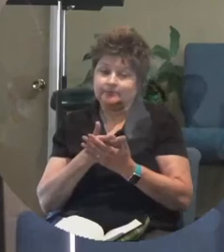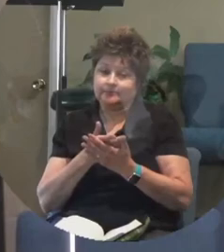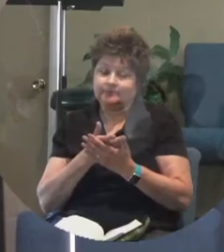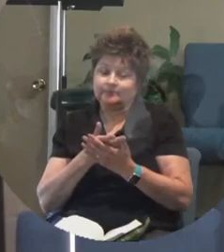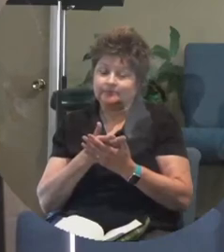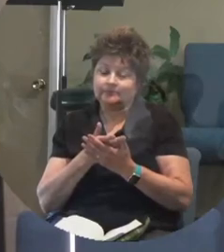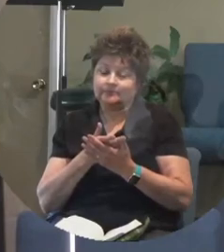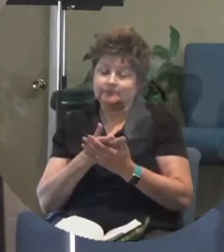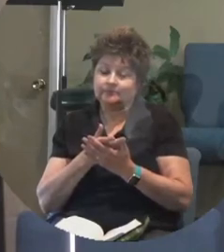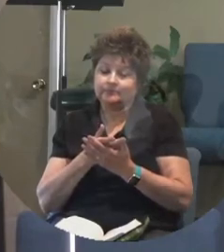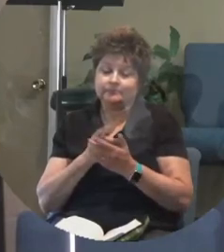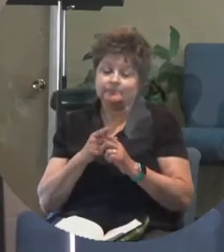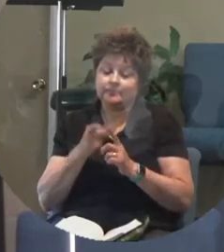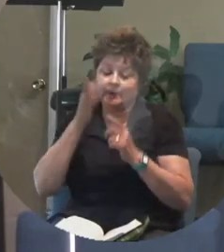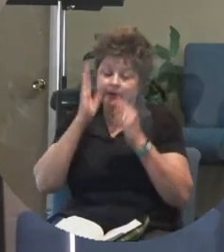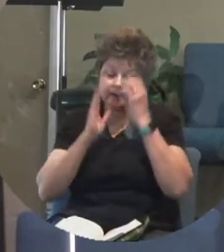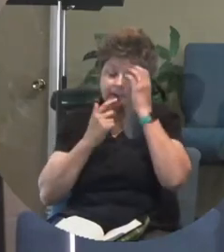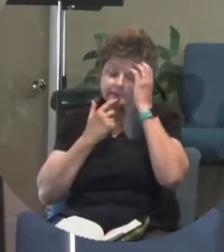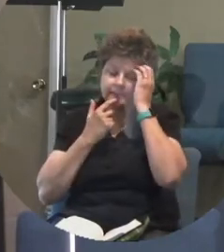But God says, you know,